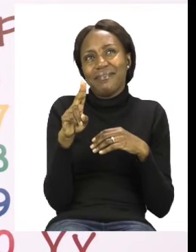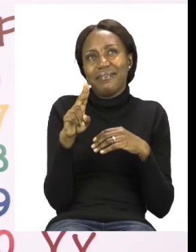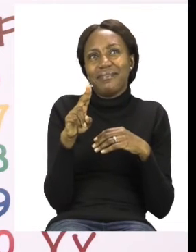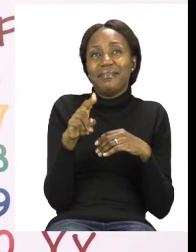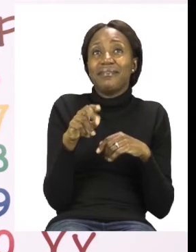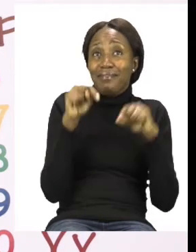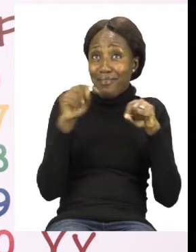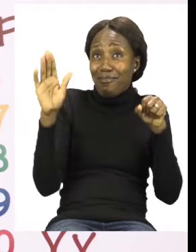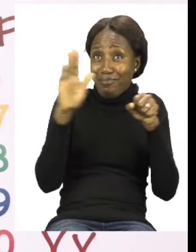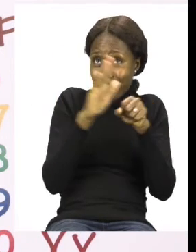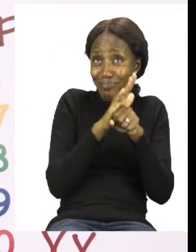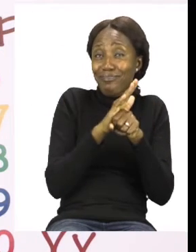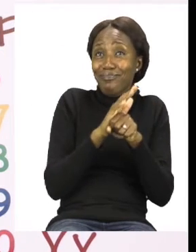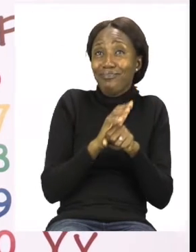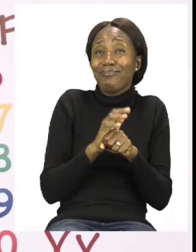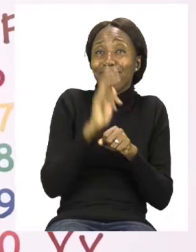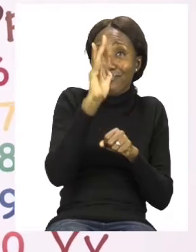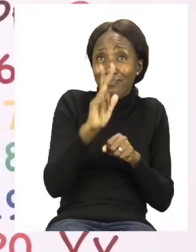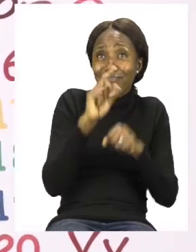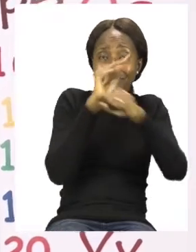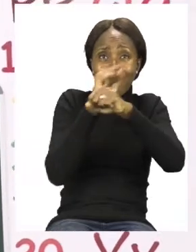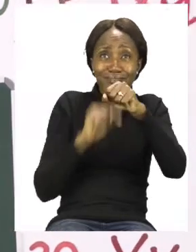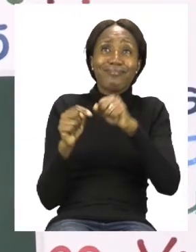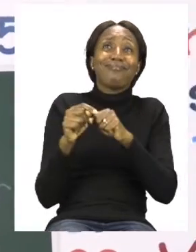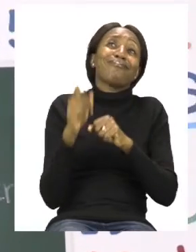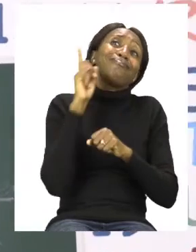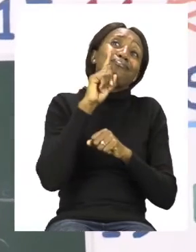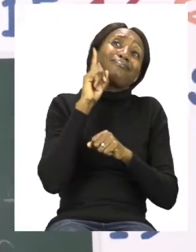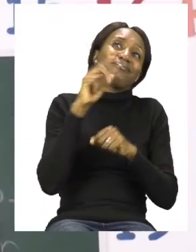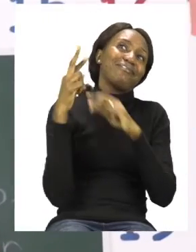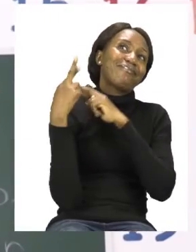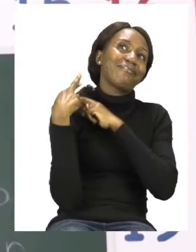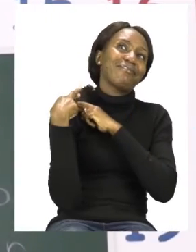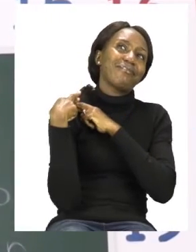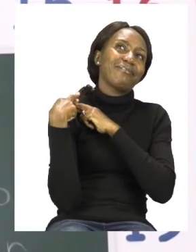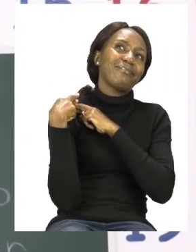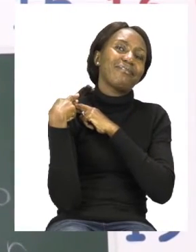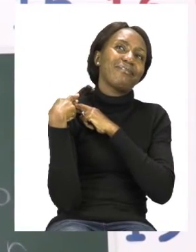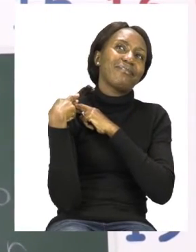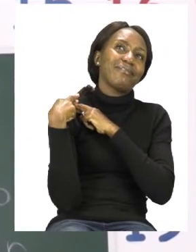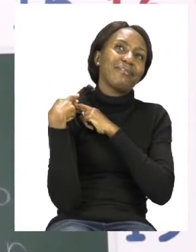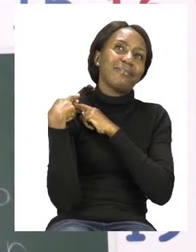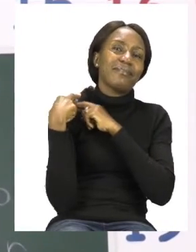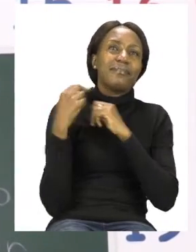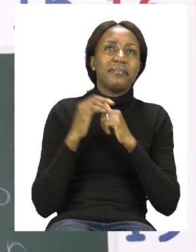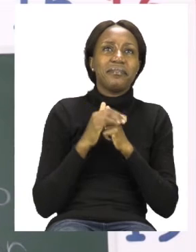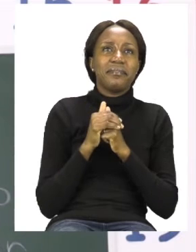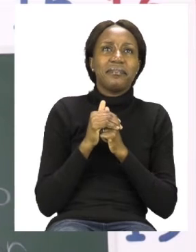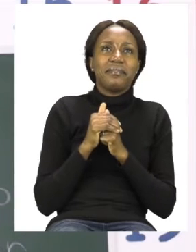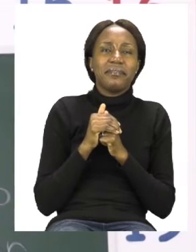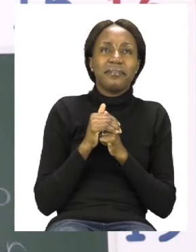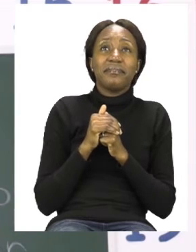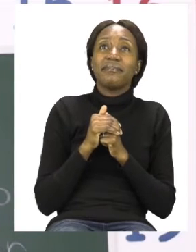word shopkeeper. We have written it nice and neat on the board. The next one that we're going to do, boys and girls, is